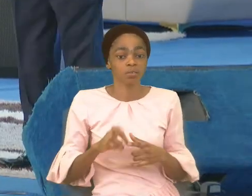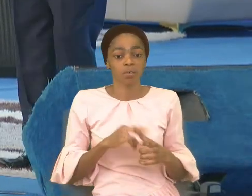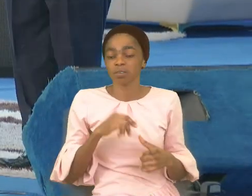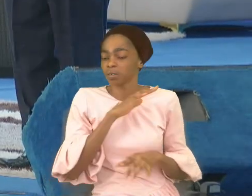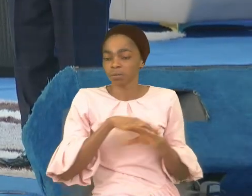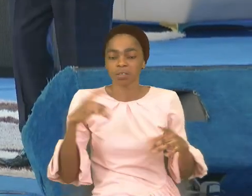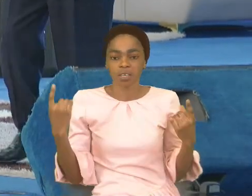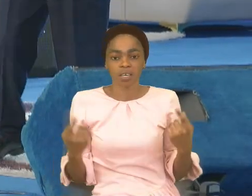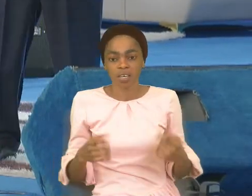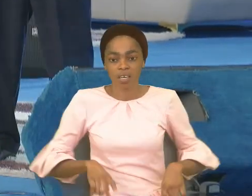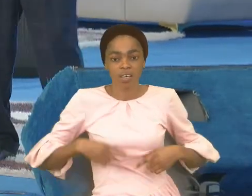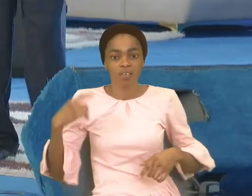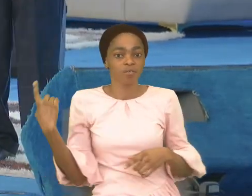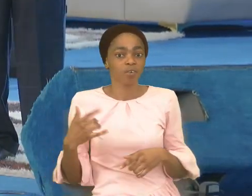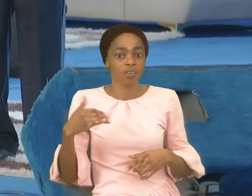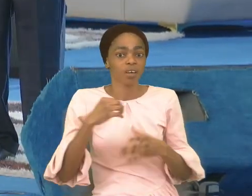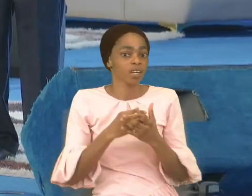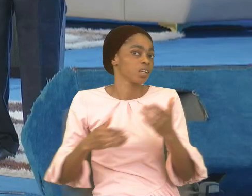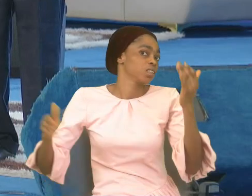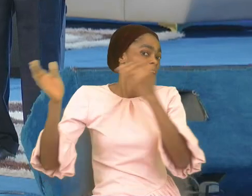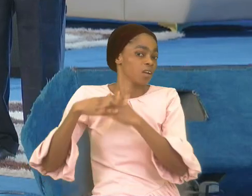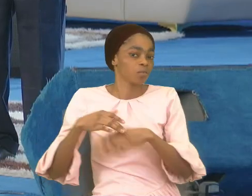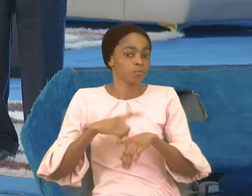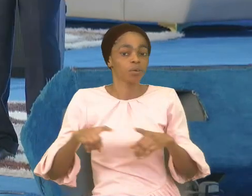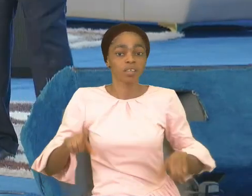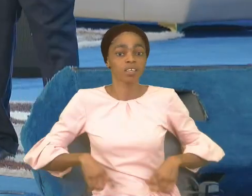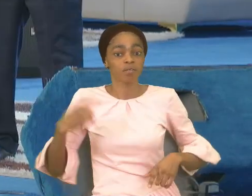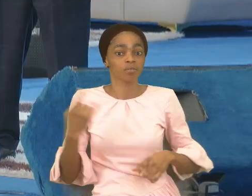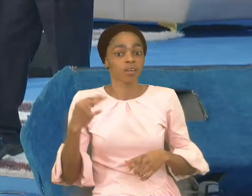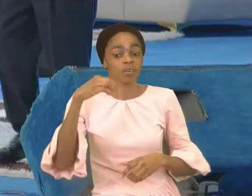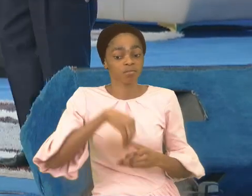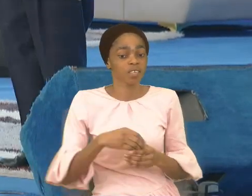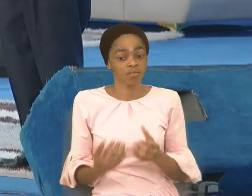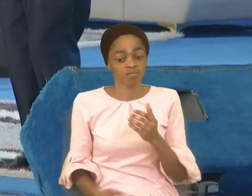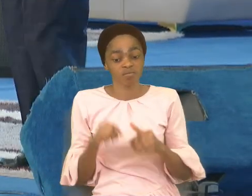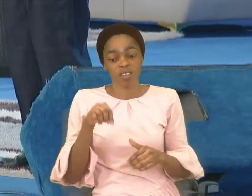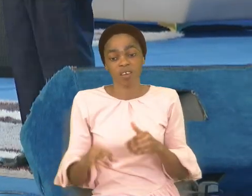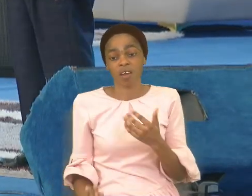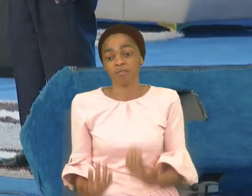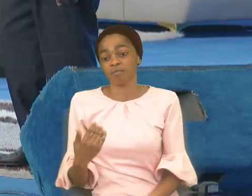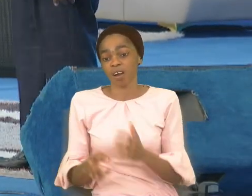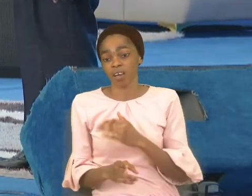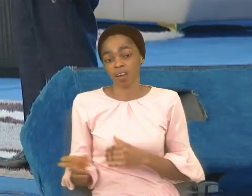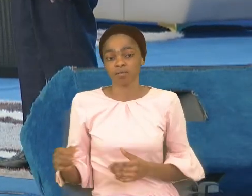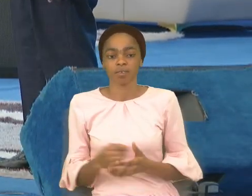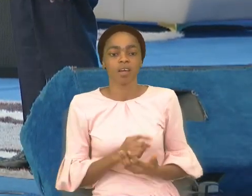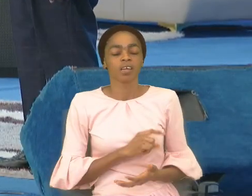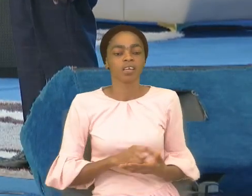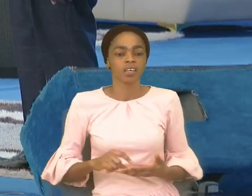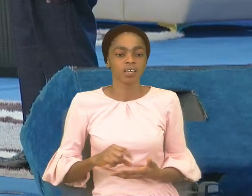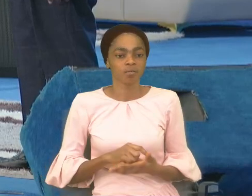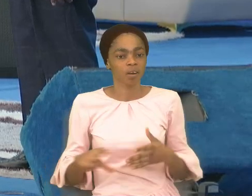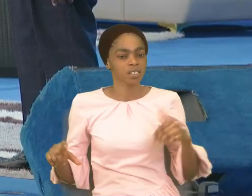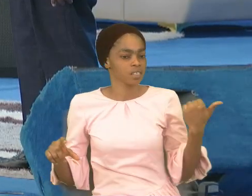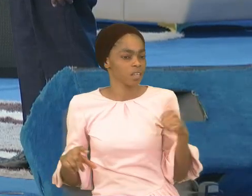in the burning fire. And then in verse 10, it says, thou, O king, hast made